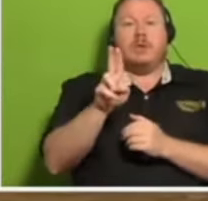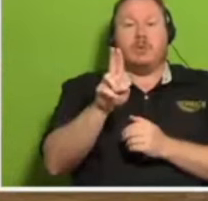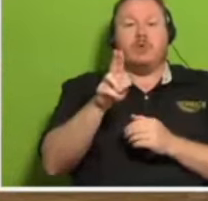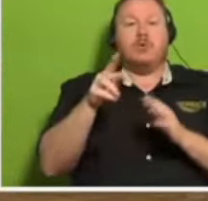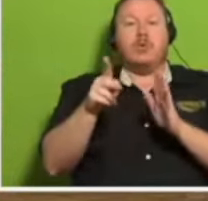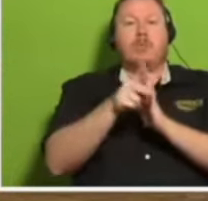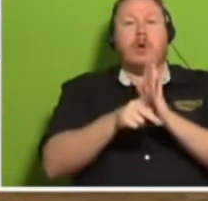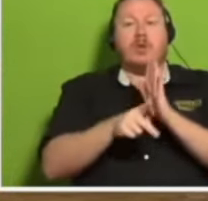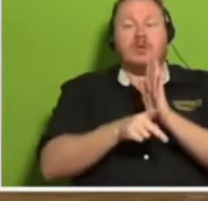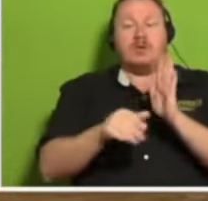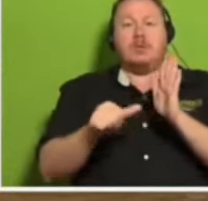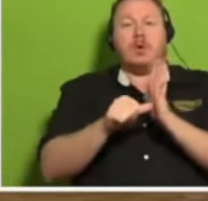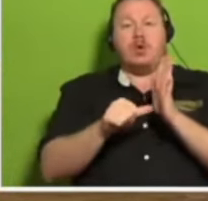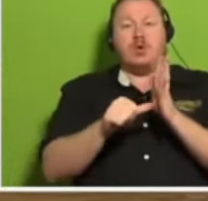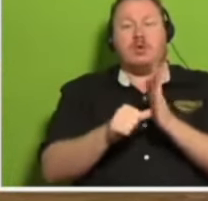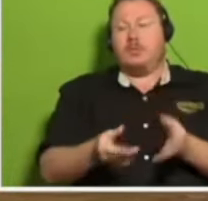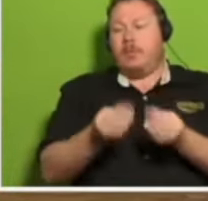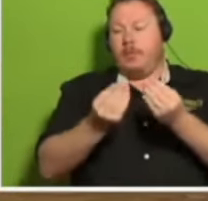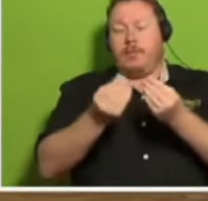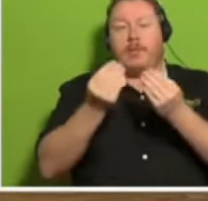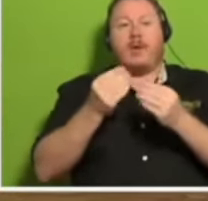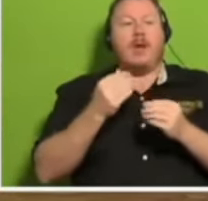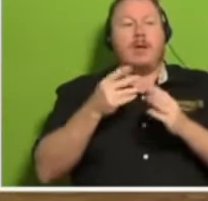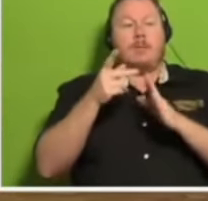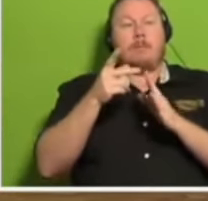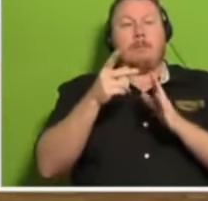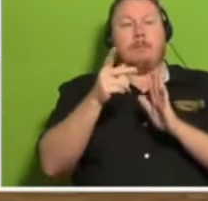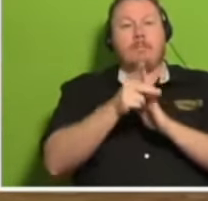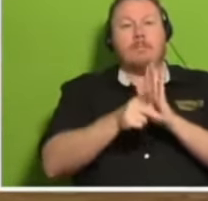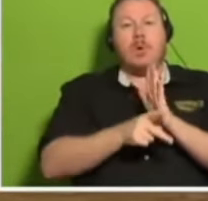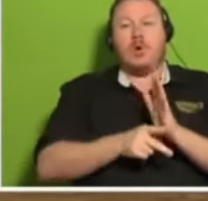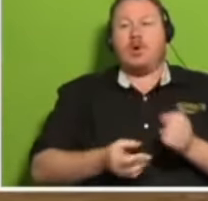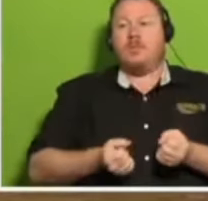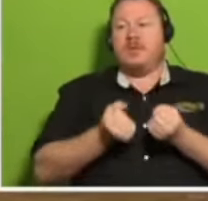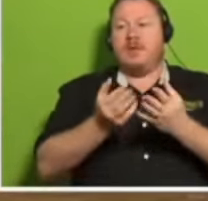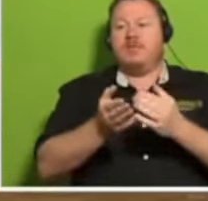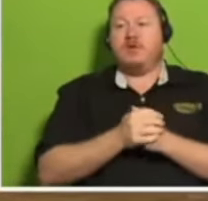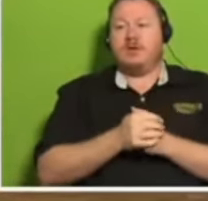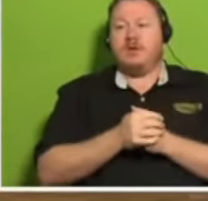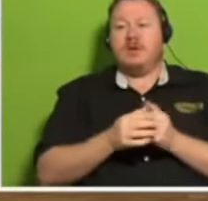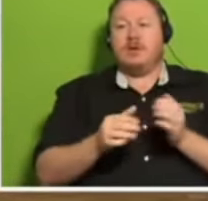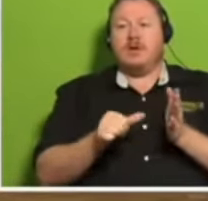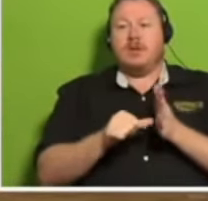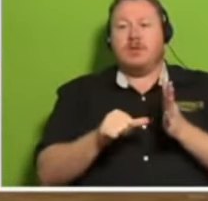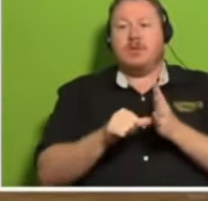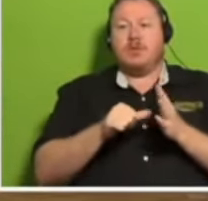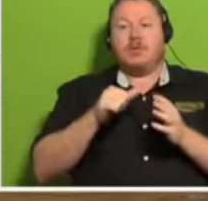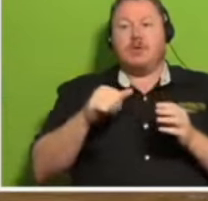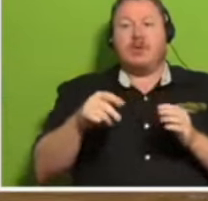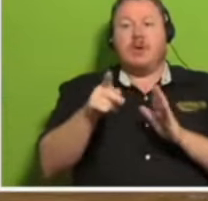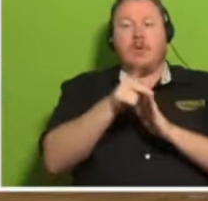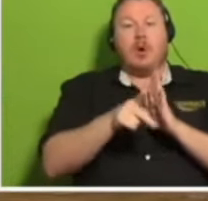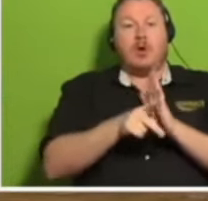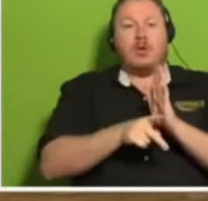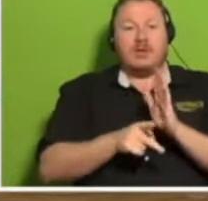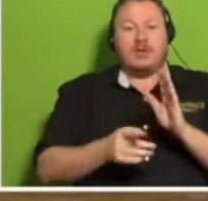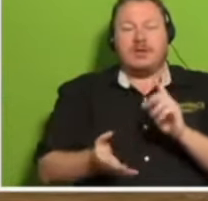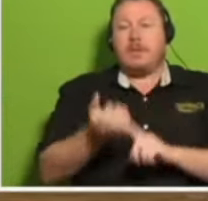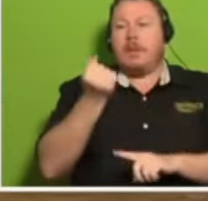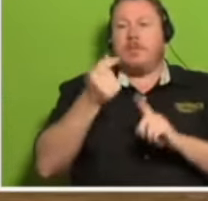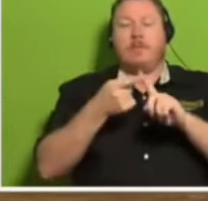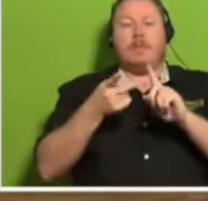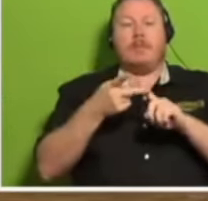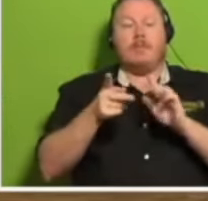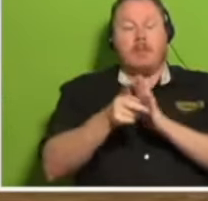policy priorities and program of delivery. But it is of great importance that policy credibility and policy